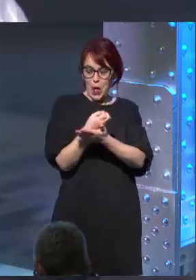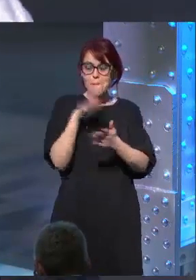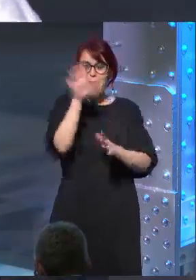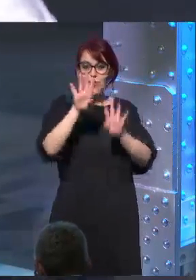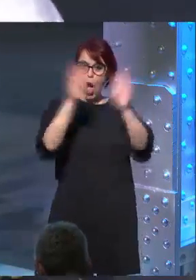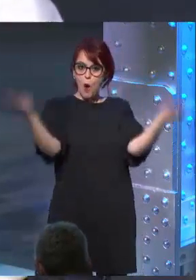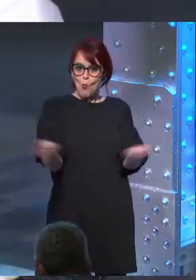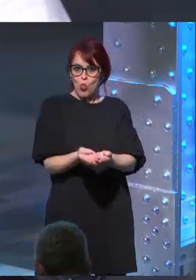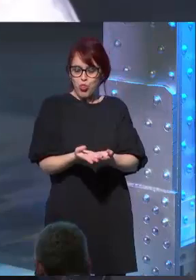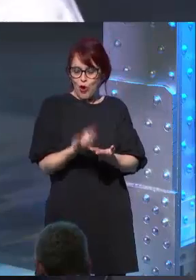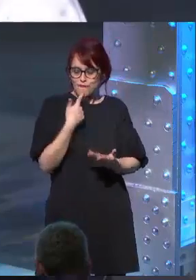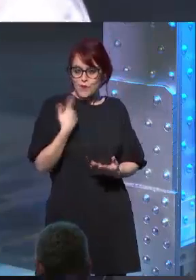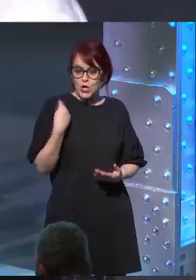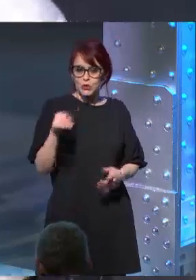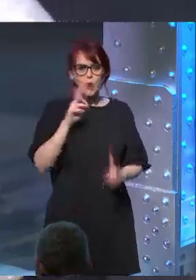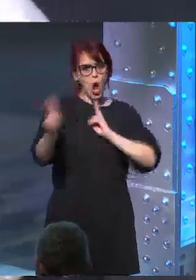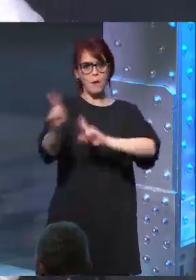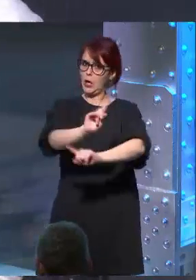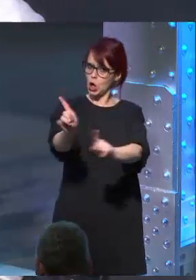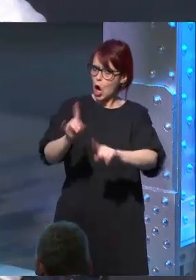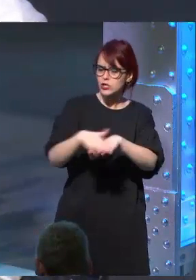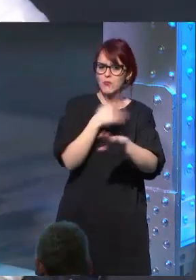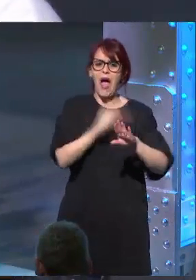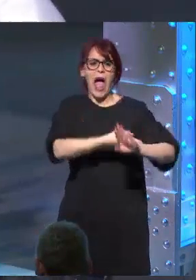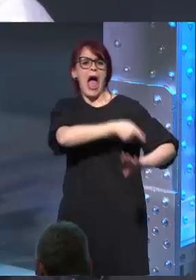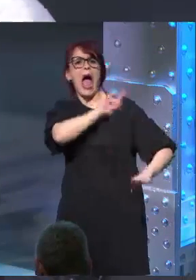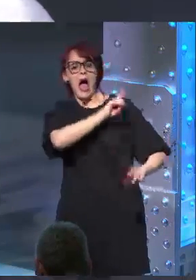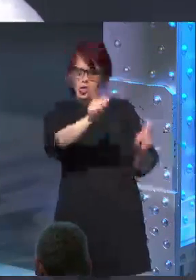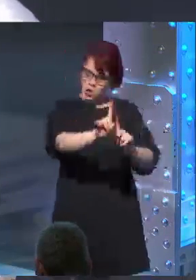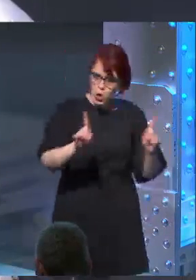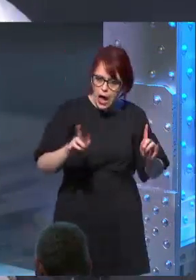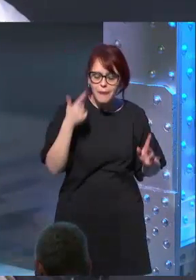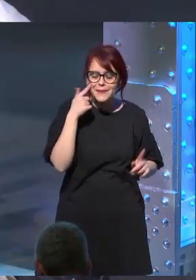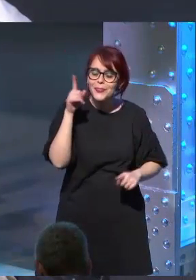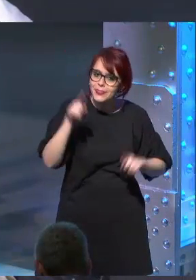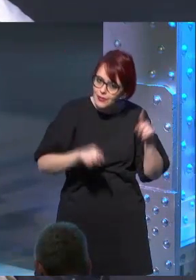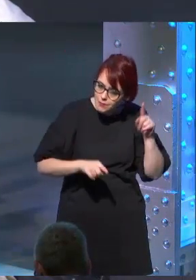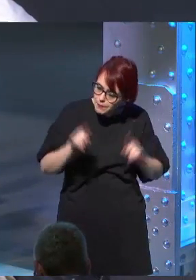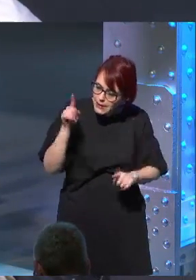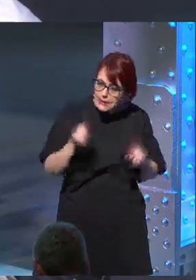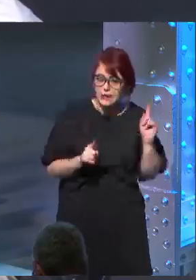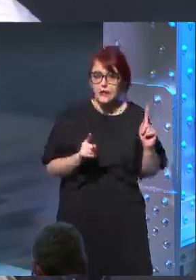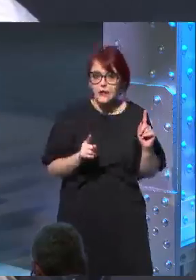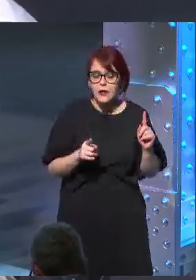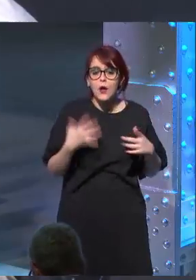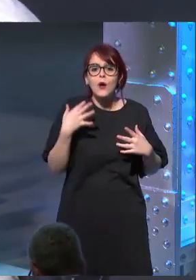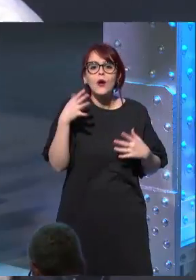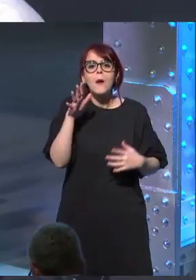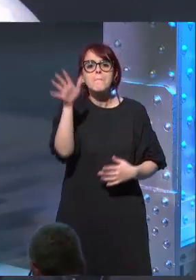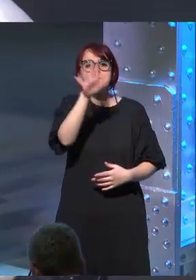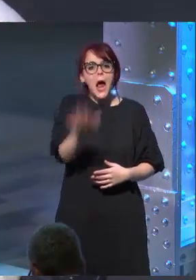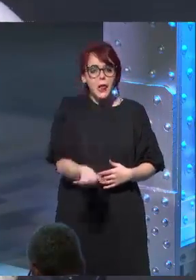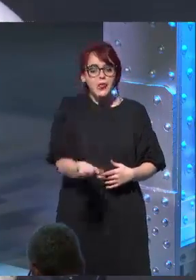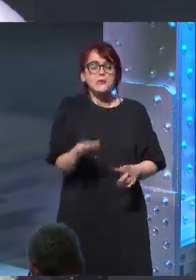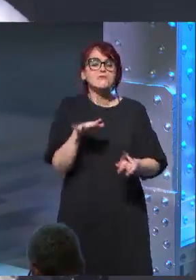you are representing all the teenagers in the world right now. But these two teenagers are representing all